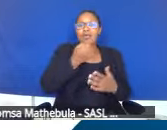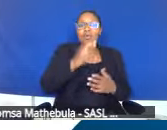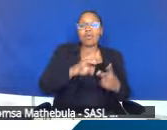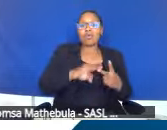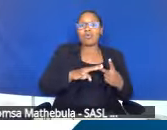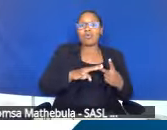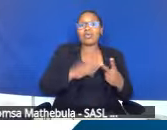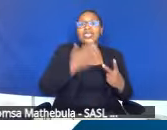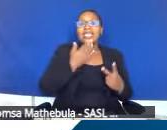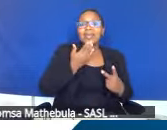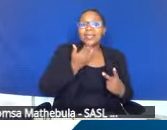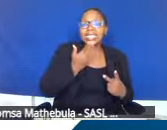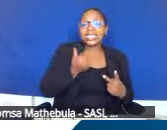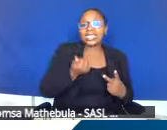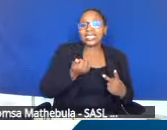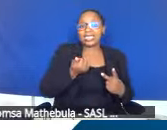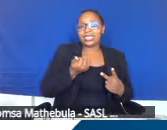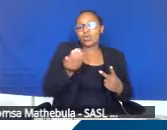Therefore,